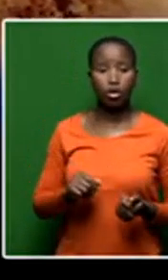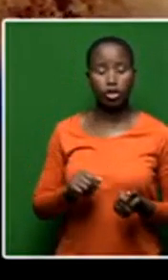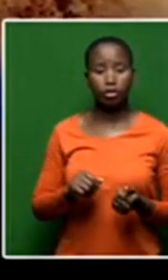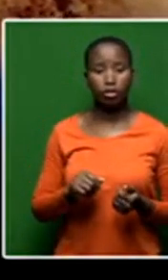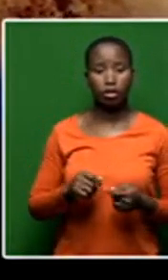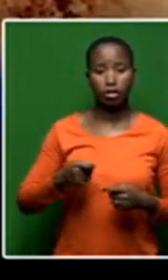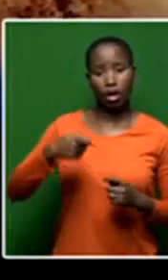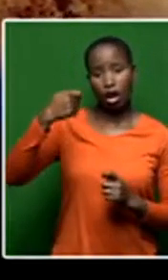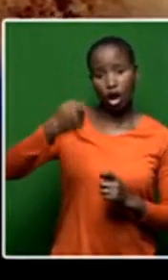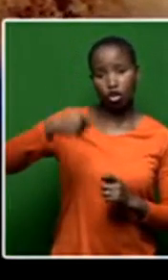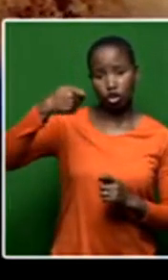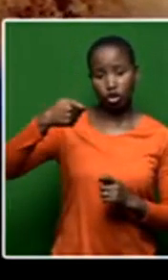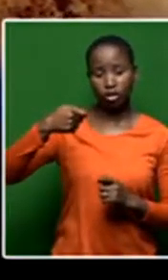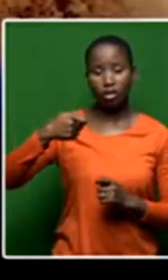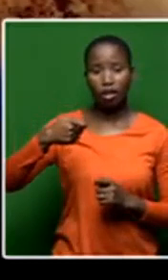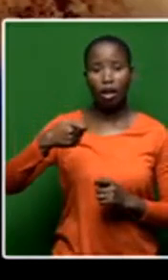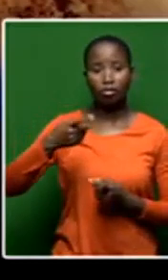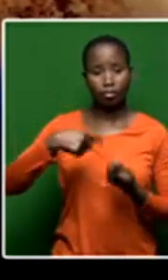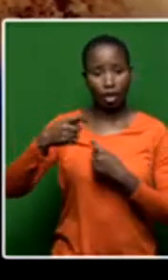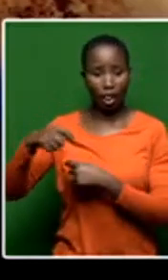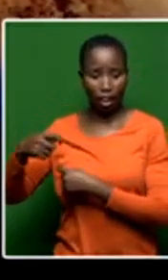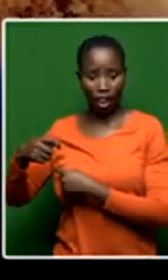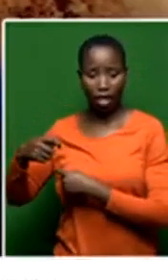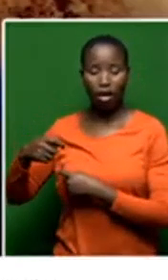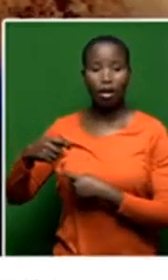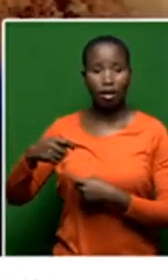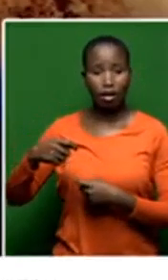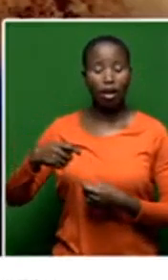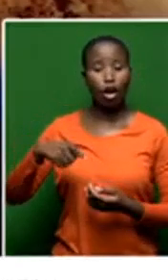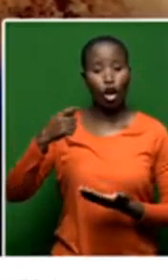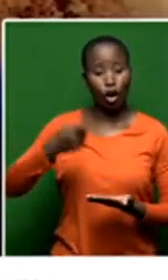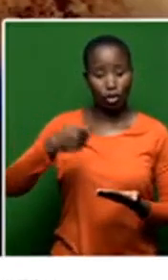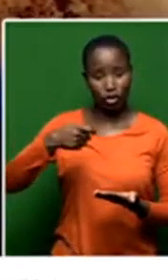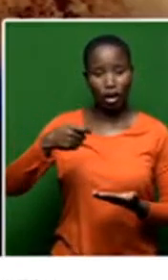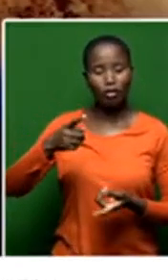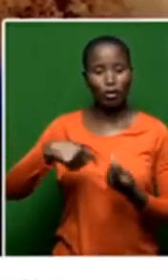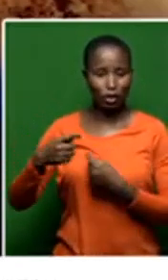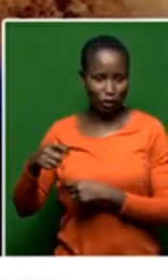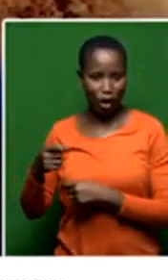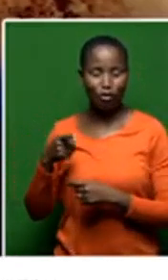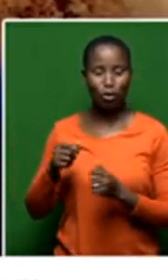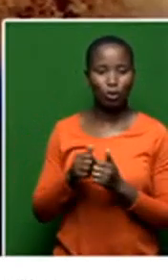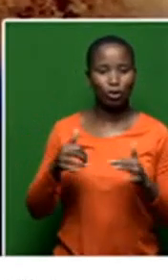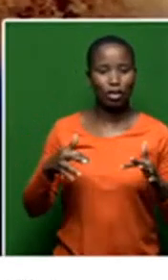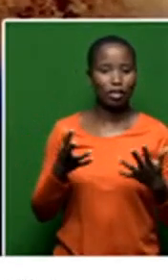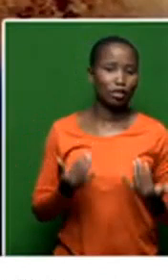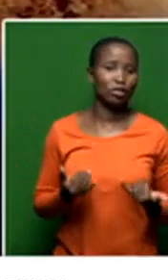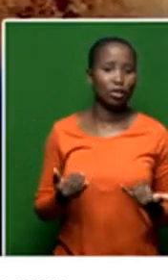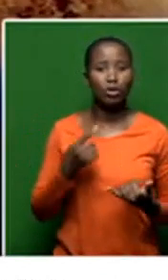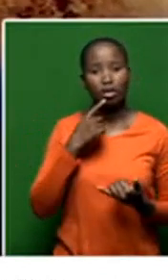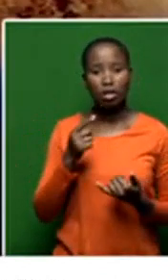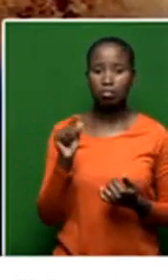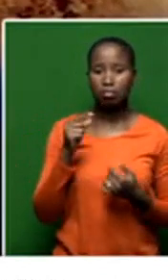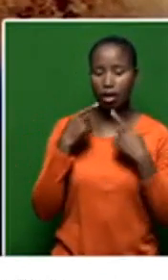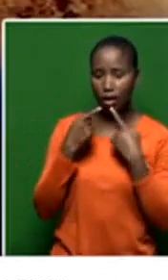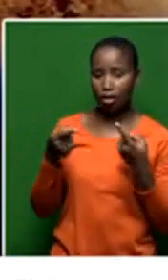Mobile Telecommunications, that's IMT, also referred to as high-demand spectrum, starting today following the recent